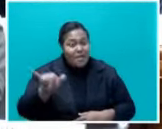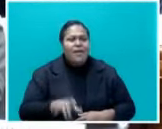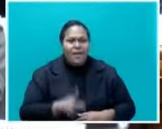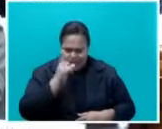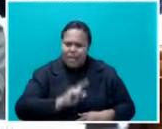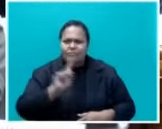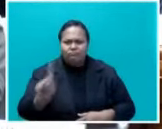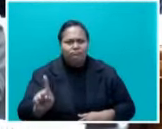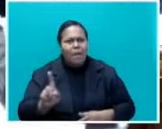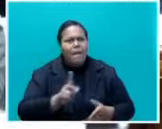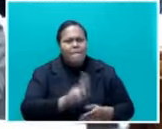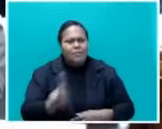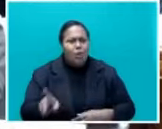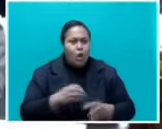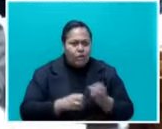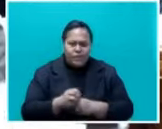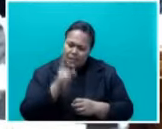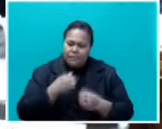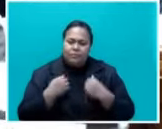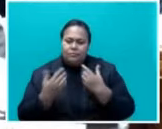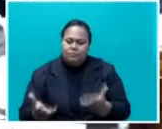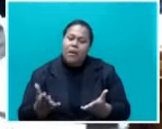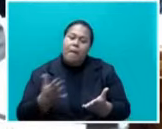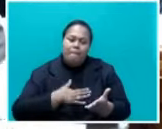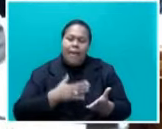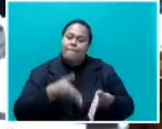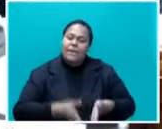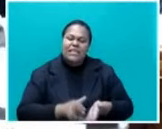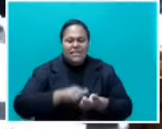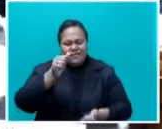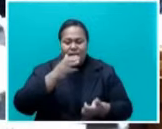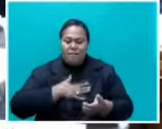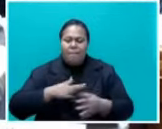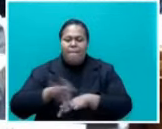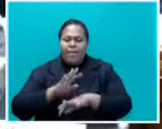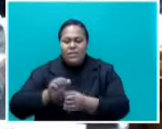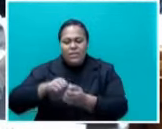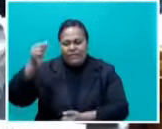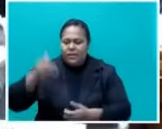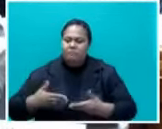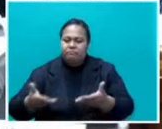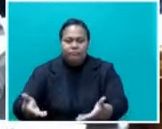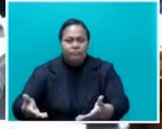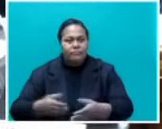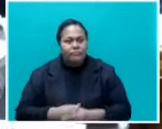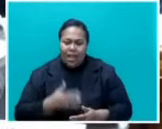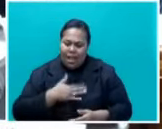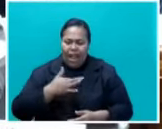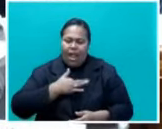office and they'll say, this is my birth certificate, this is my marriage certificate, I want my passport to be under Mrs.